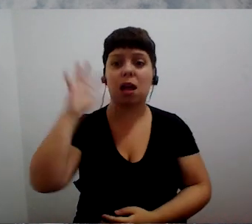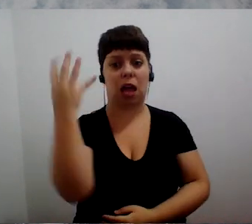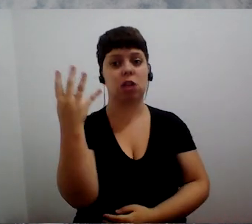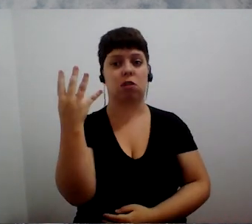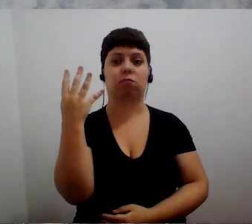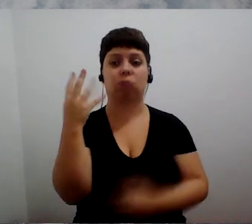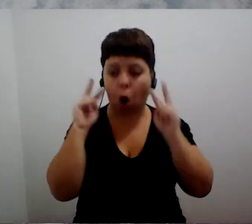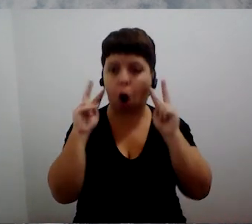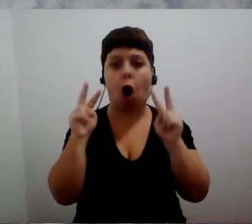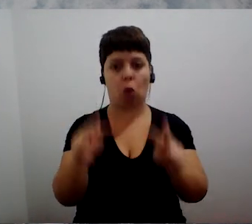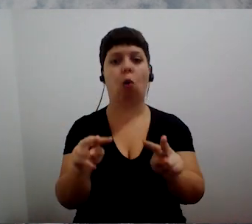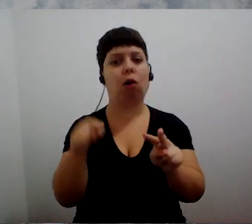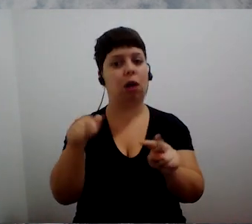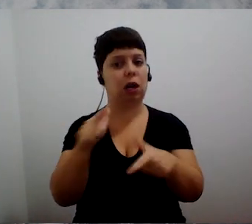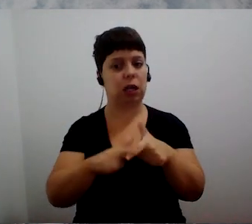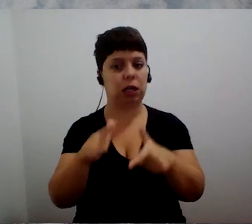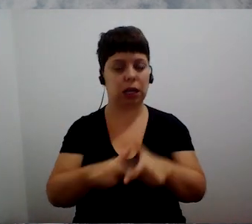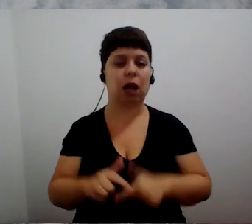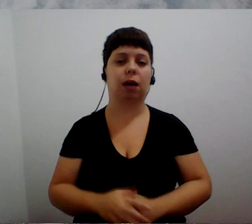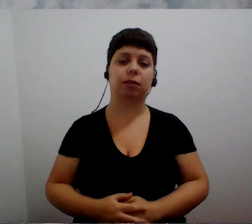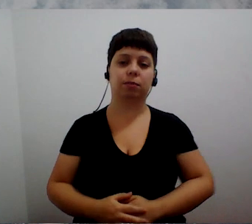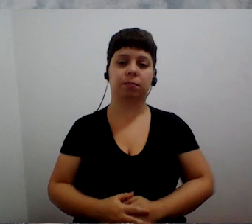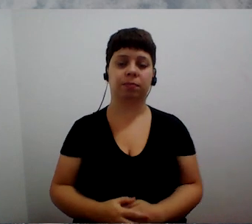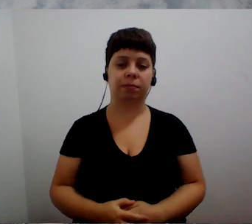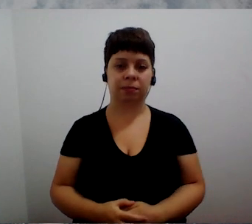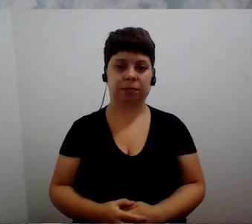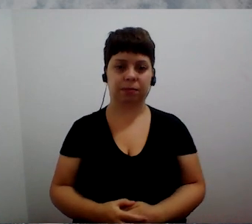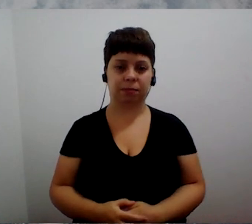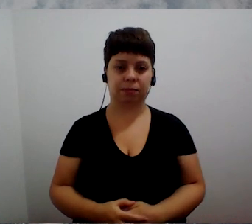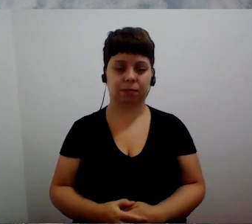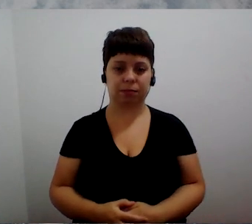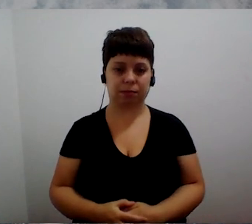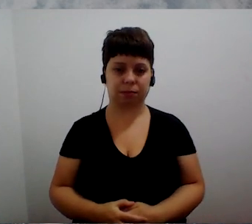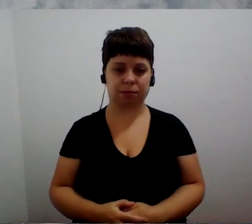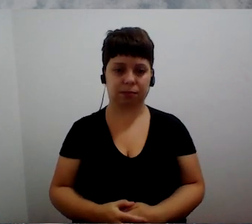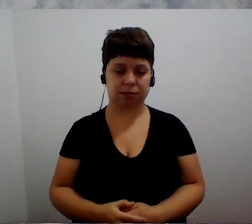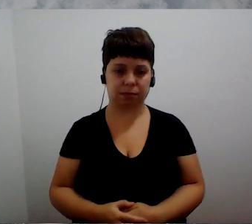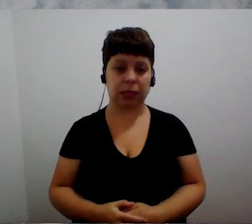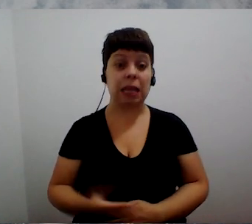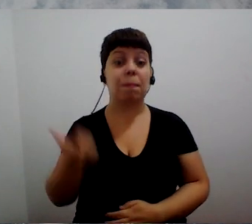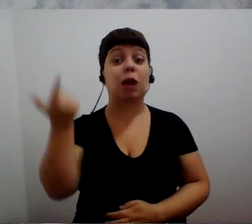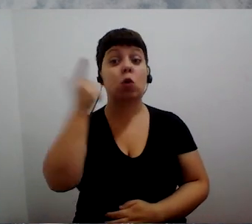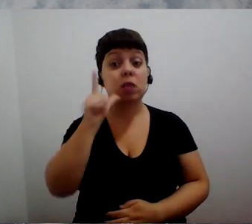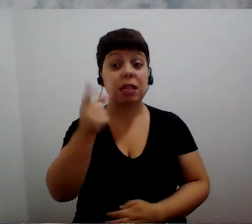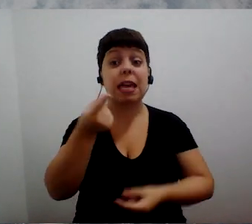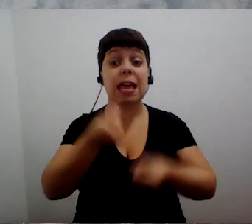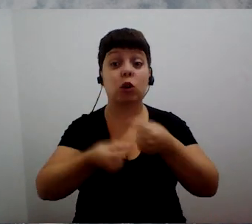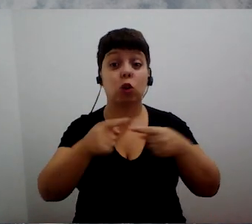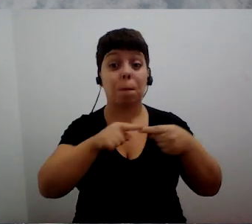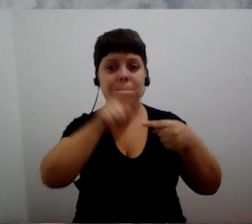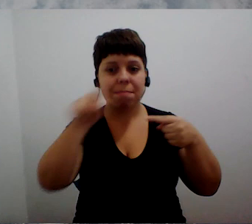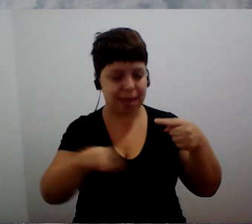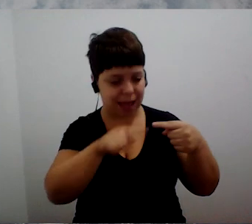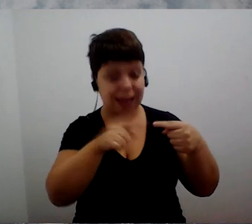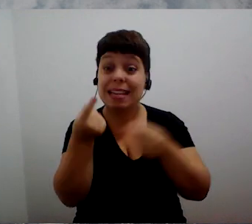problem internationally. And I know that there's a lot more companies who are engaged in this than the ones that I just mentioned. In order